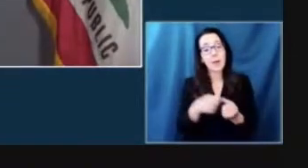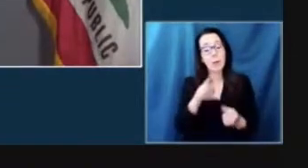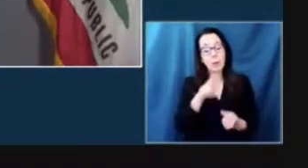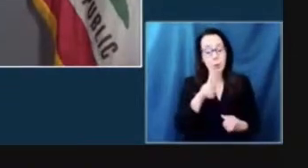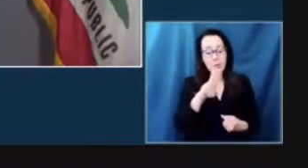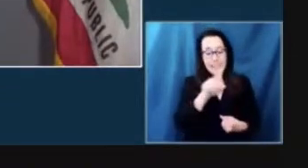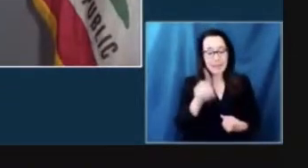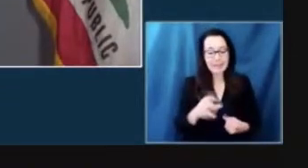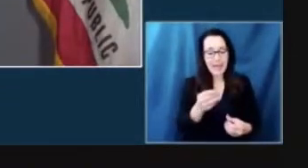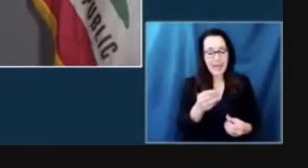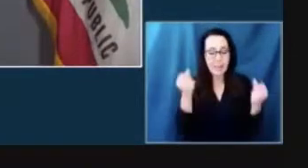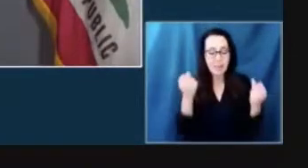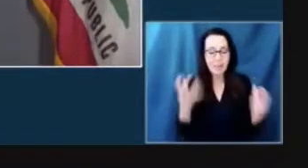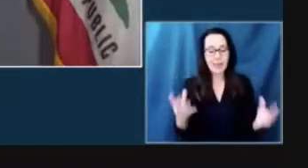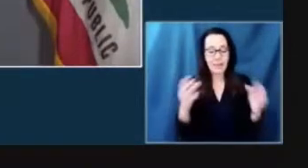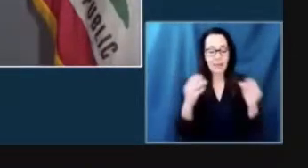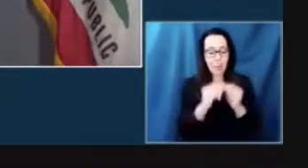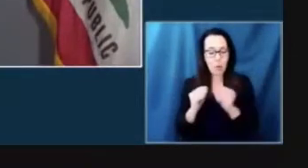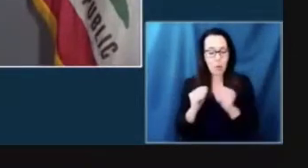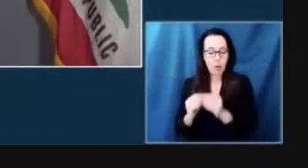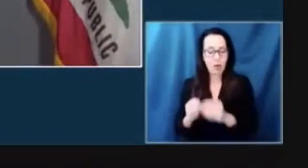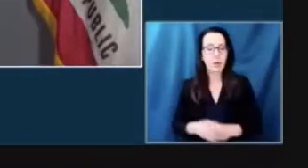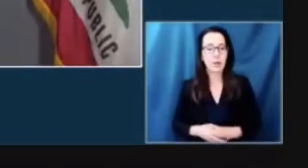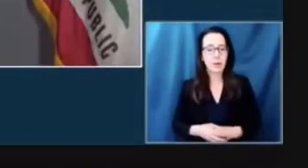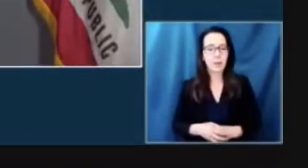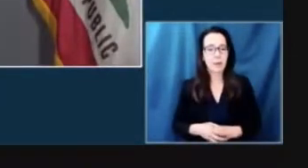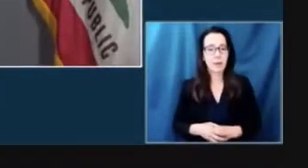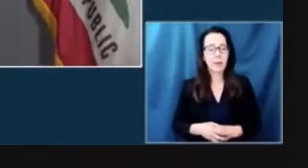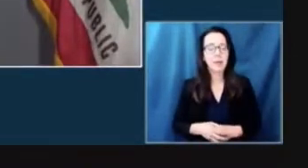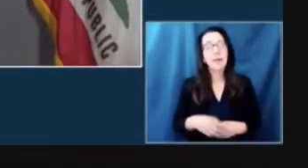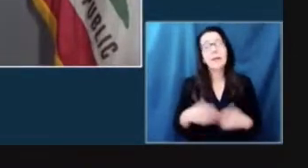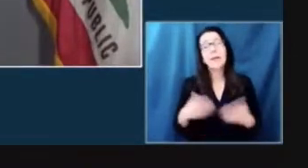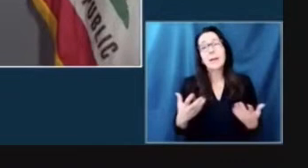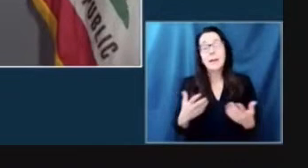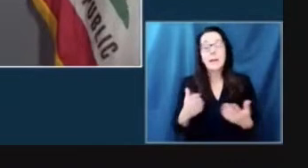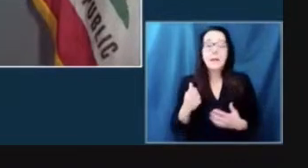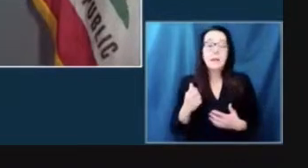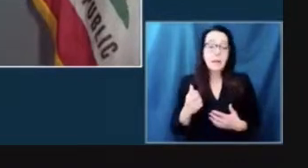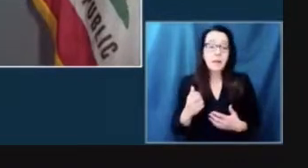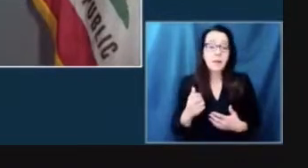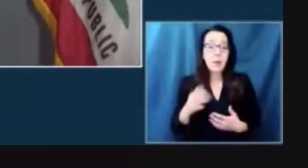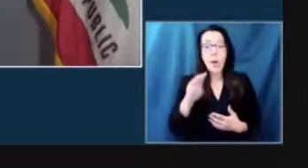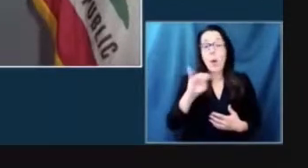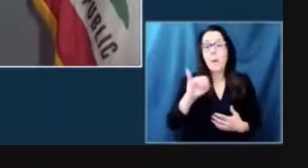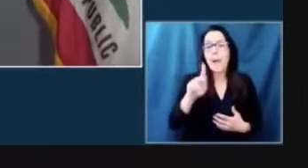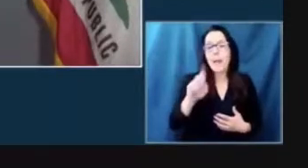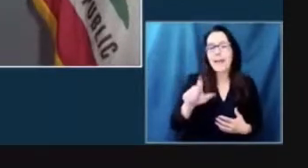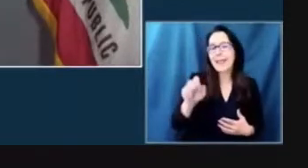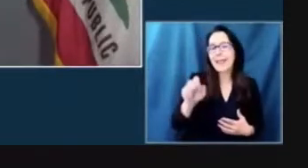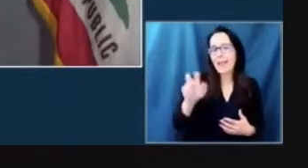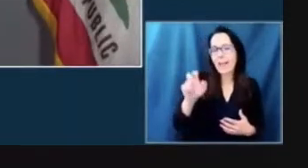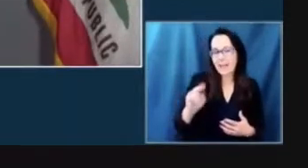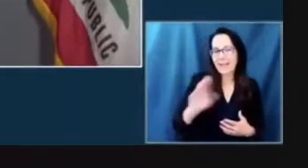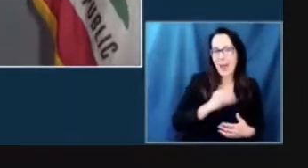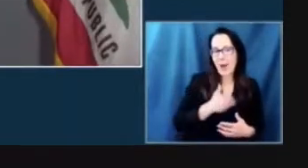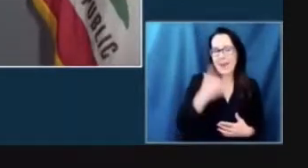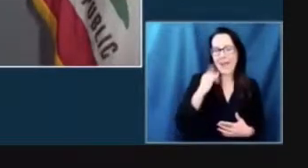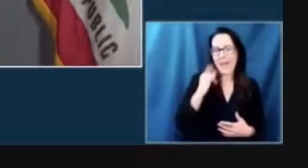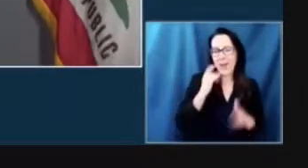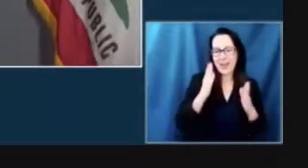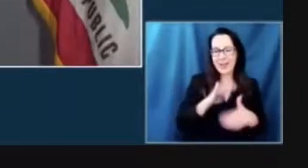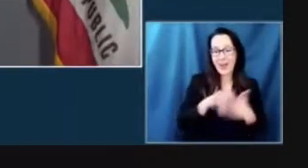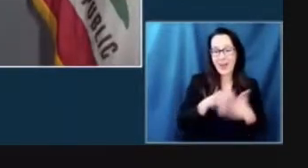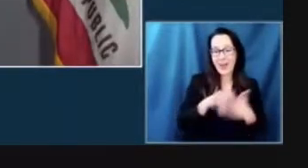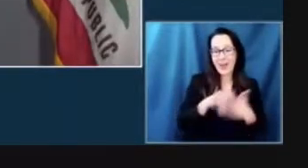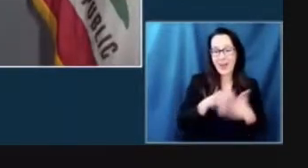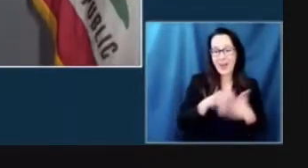others, Julia Brownlee and others. So to Mike Levin, our Californians were all there for our